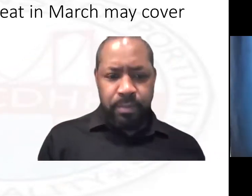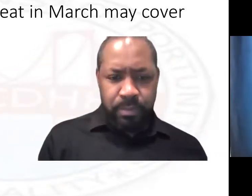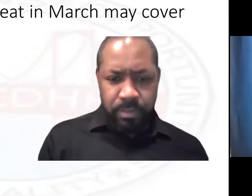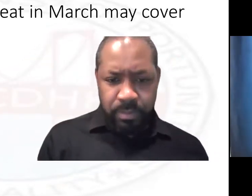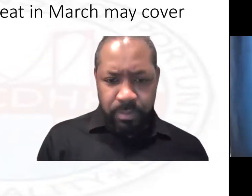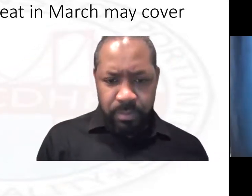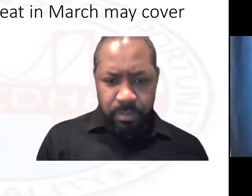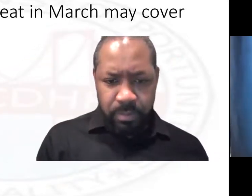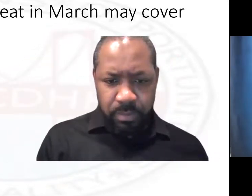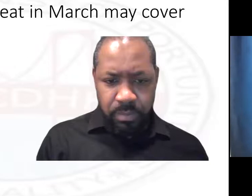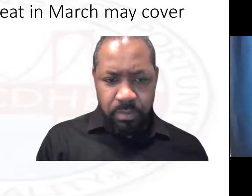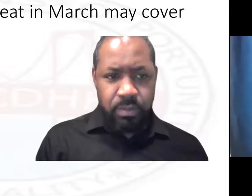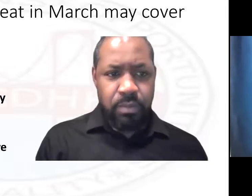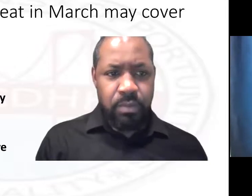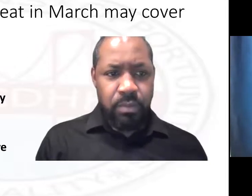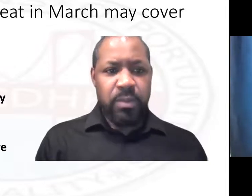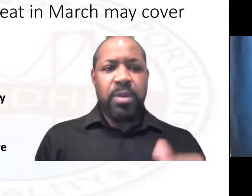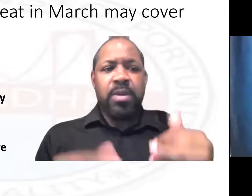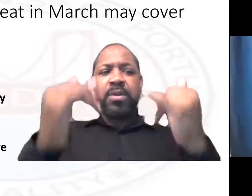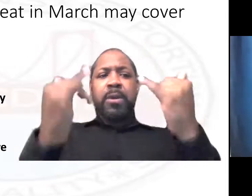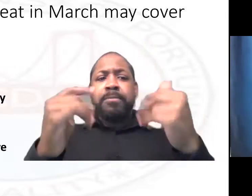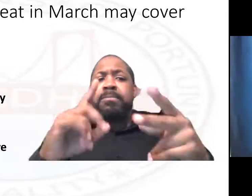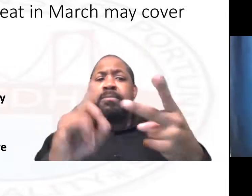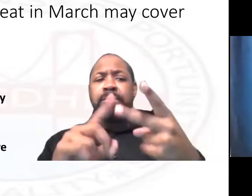next board meeting.